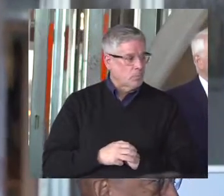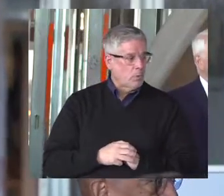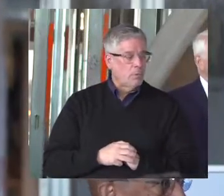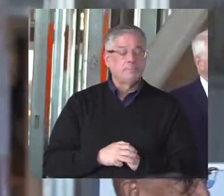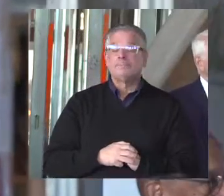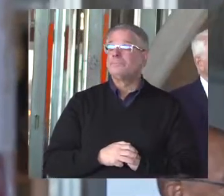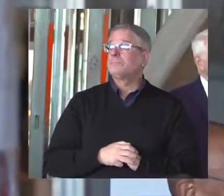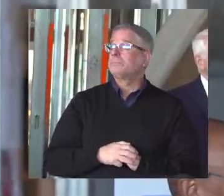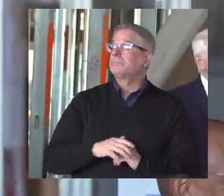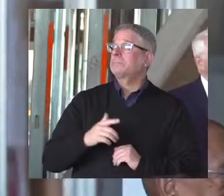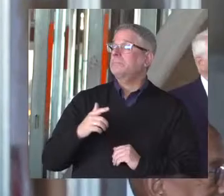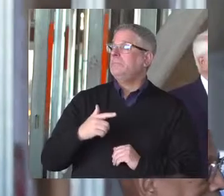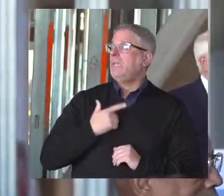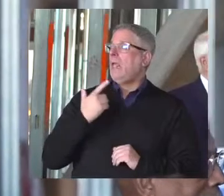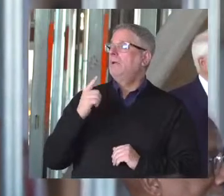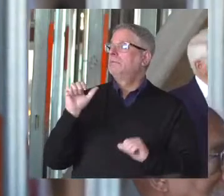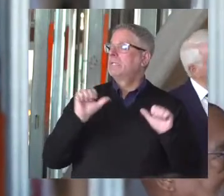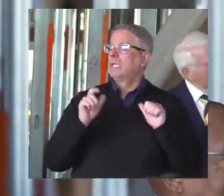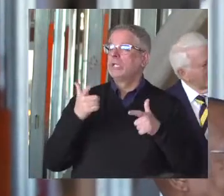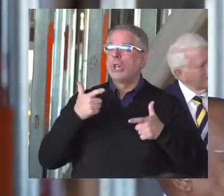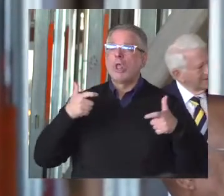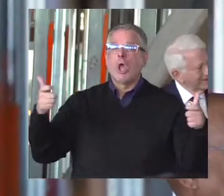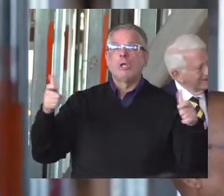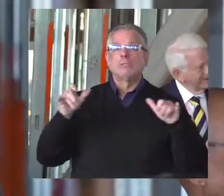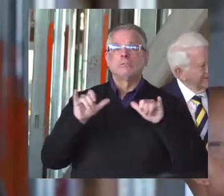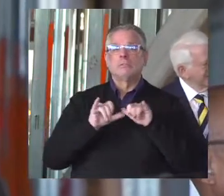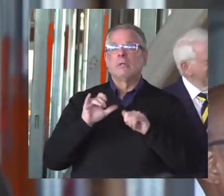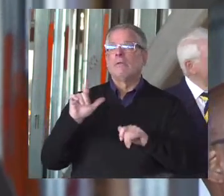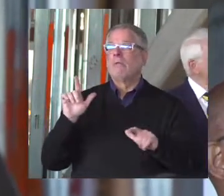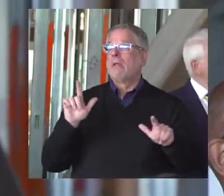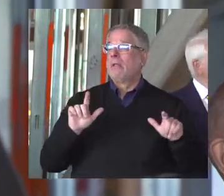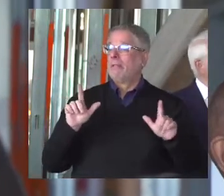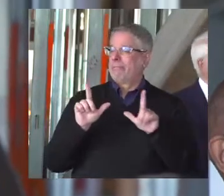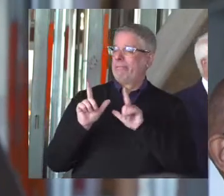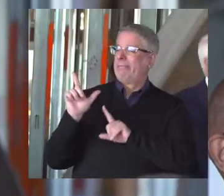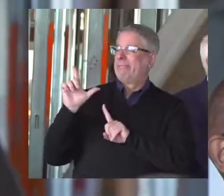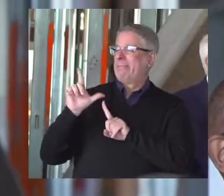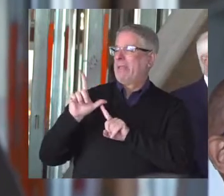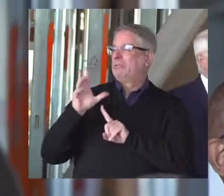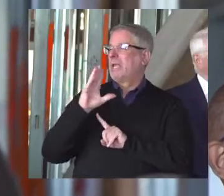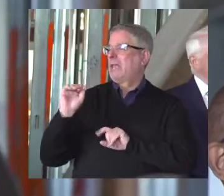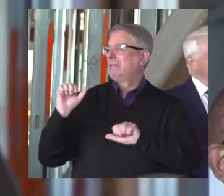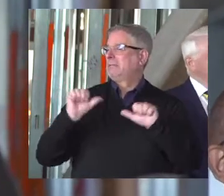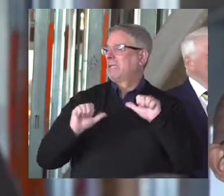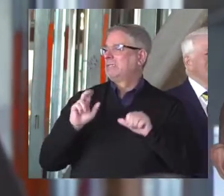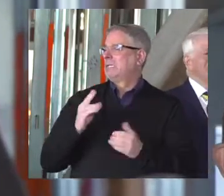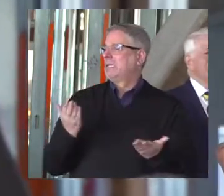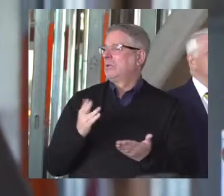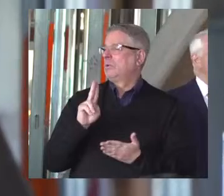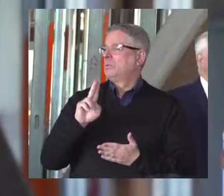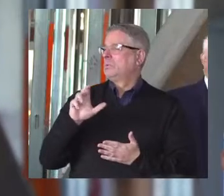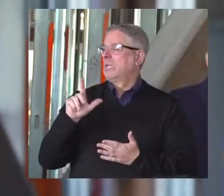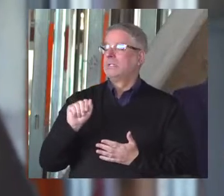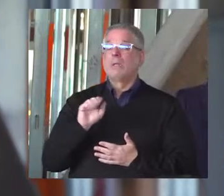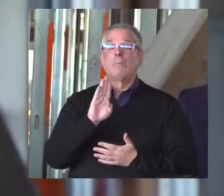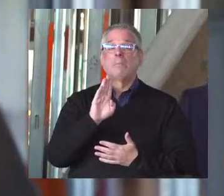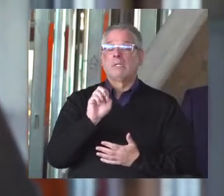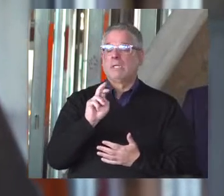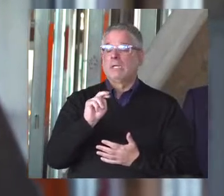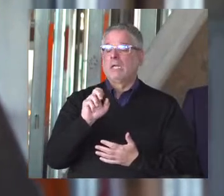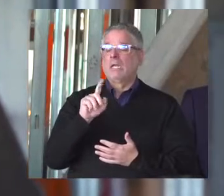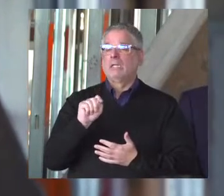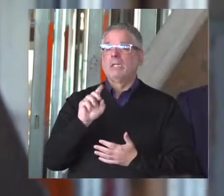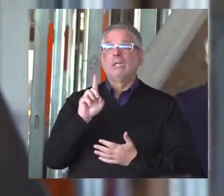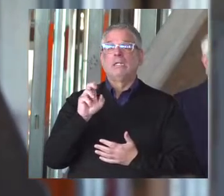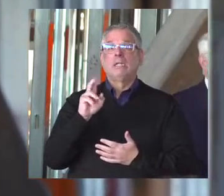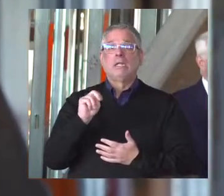Life Sciences is the largest division in the College of Letters and Sciences here at UCLA. And Steve Dubonnet, who's the Dean of the